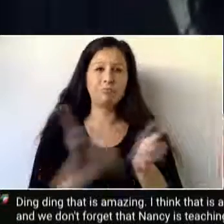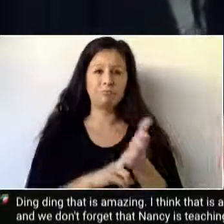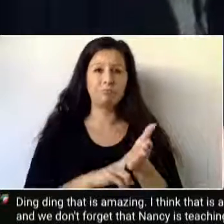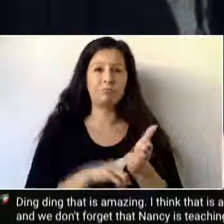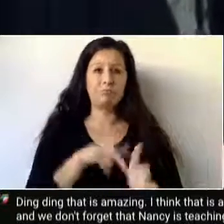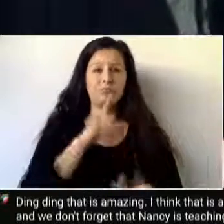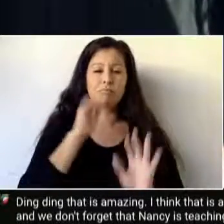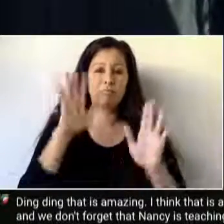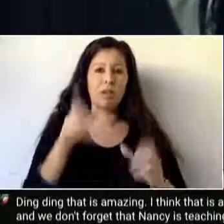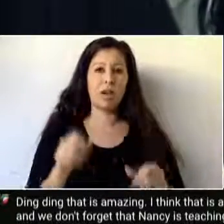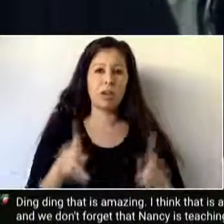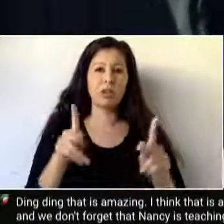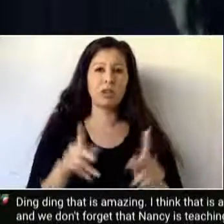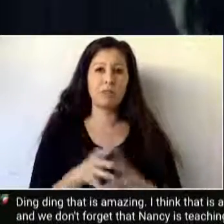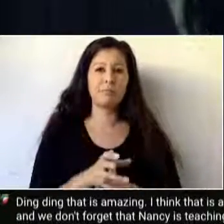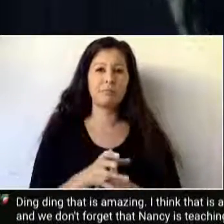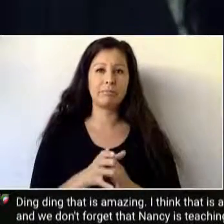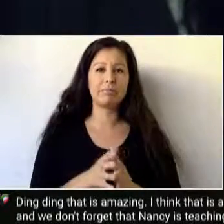really great opportunity.